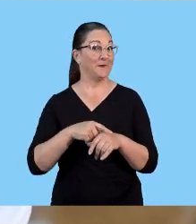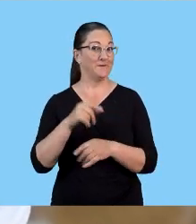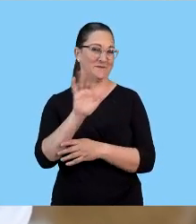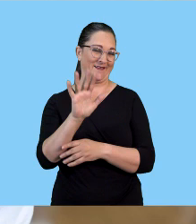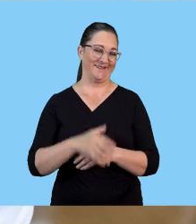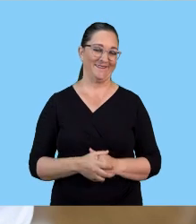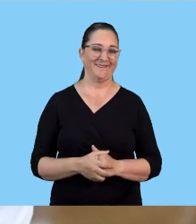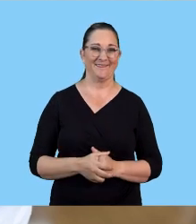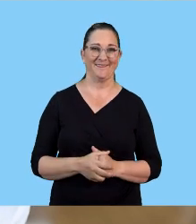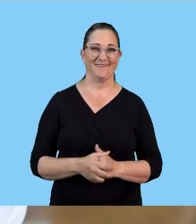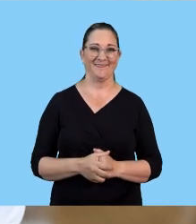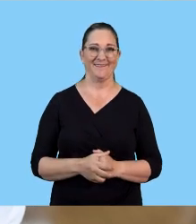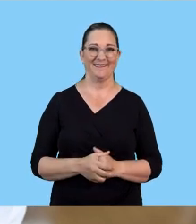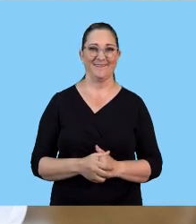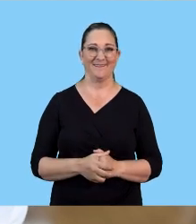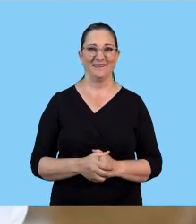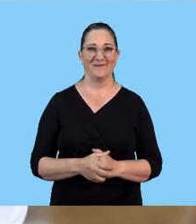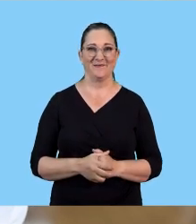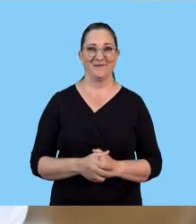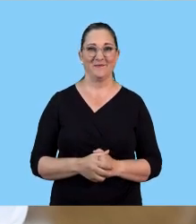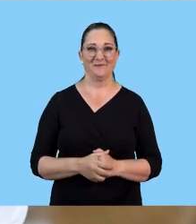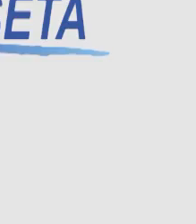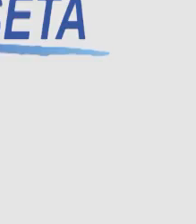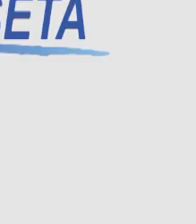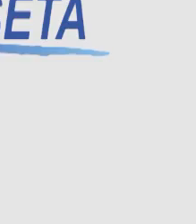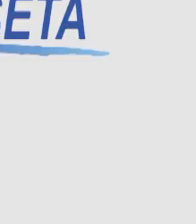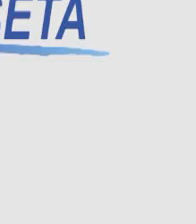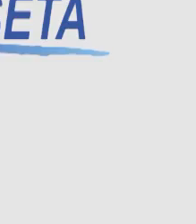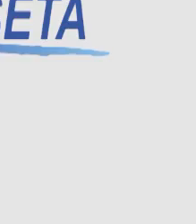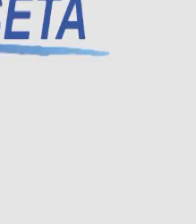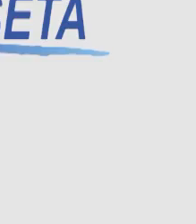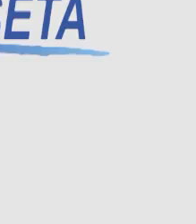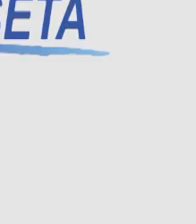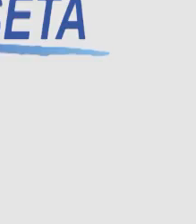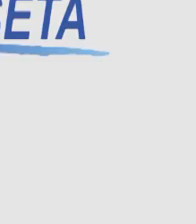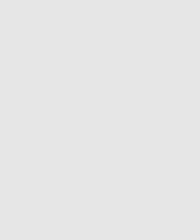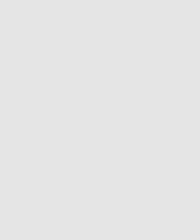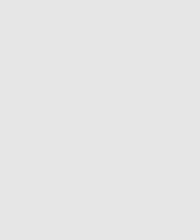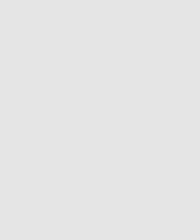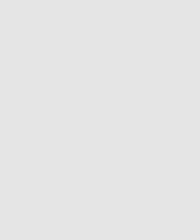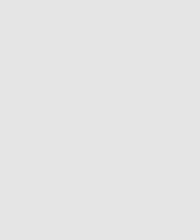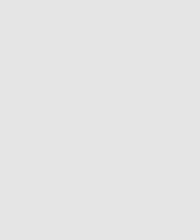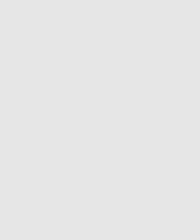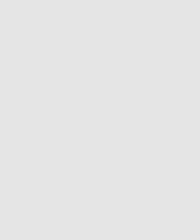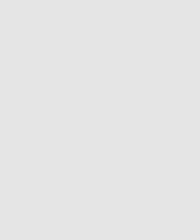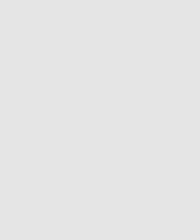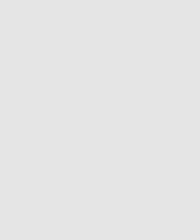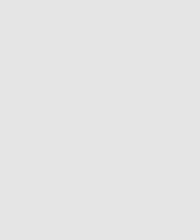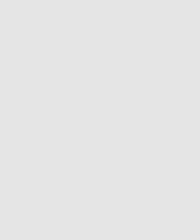again. Take care. Goodbye.